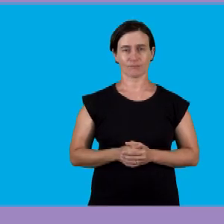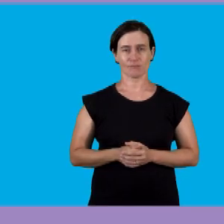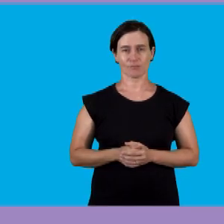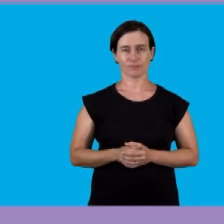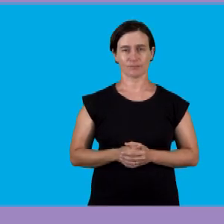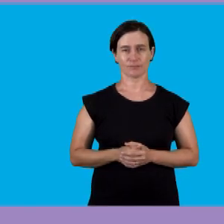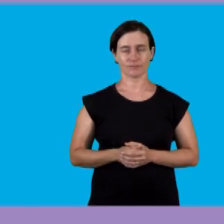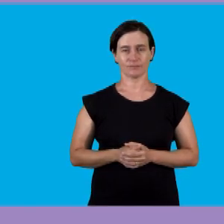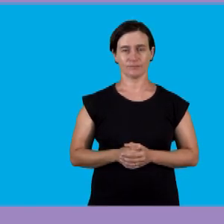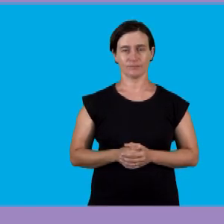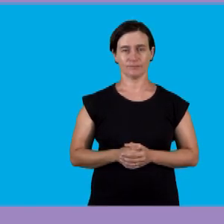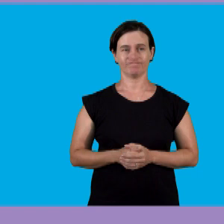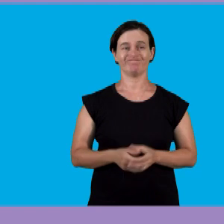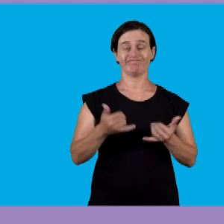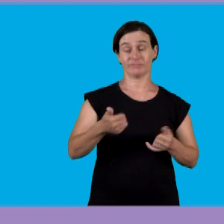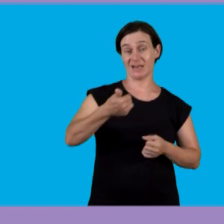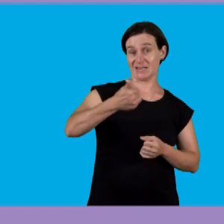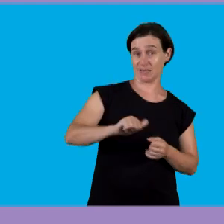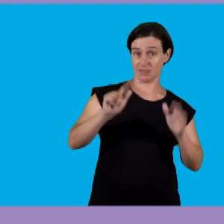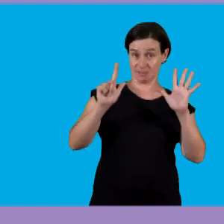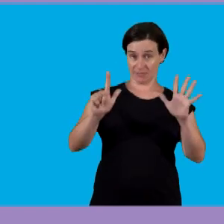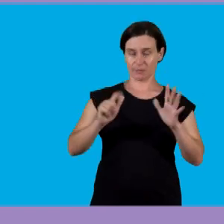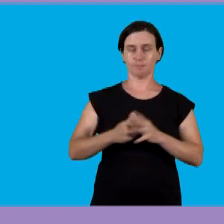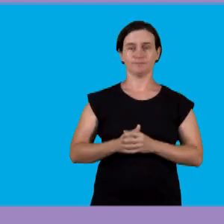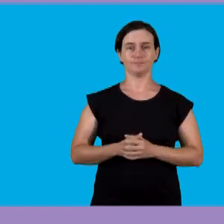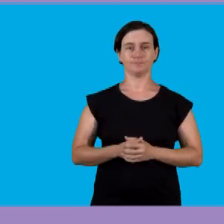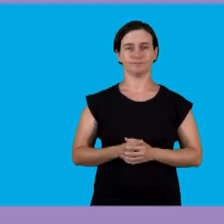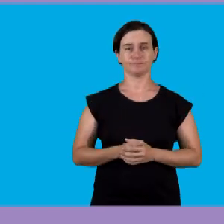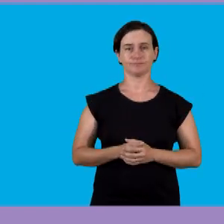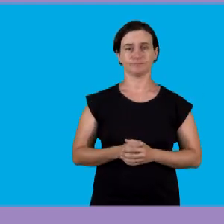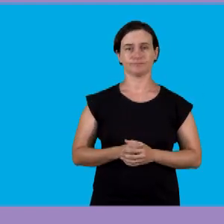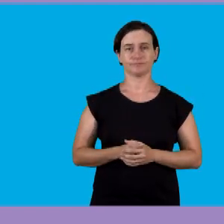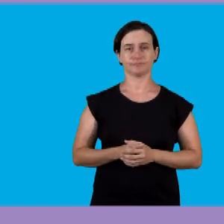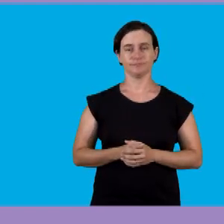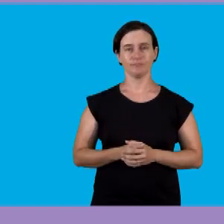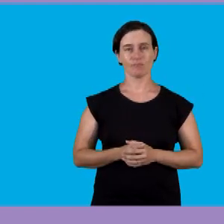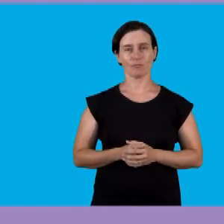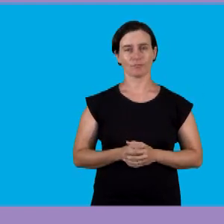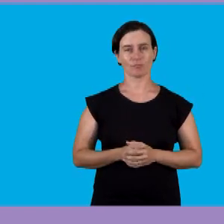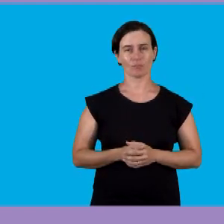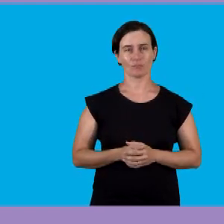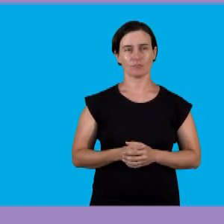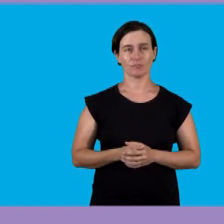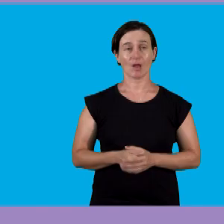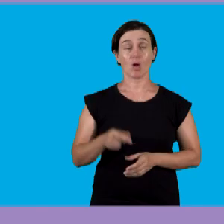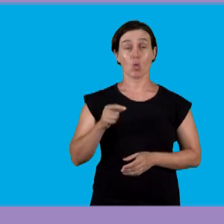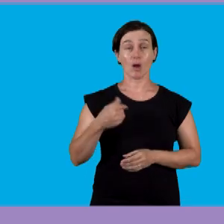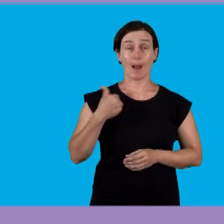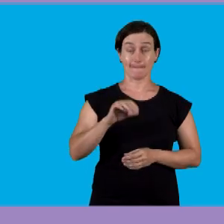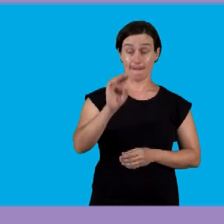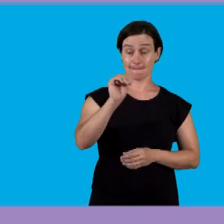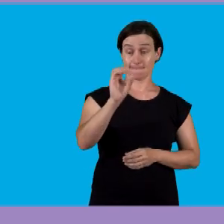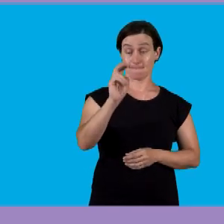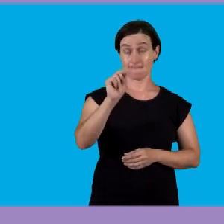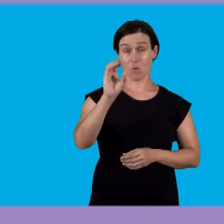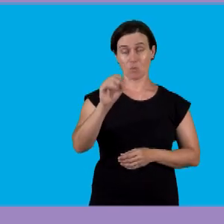Let's go to the next question. Now we are dividing by a